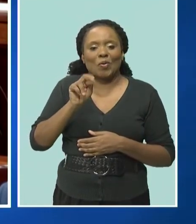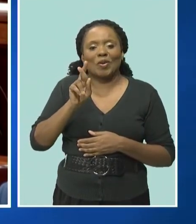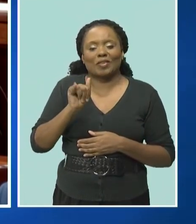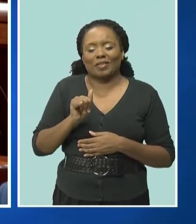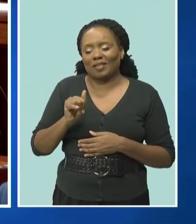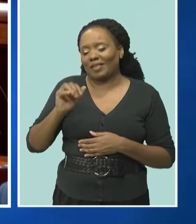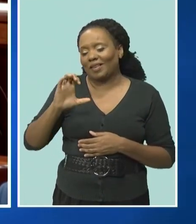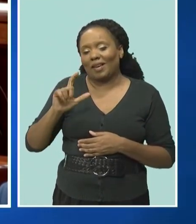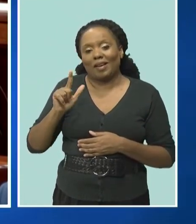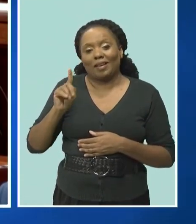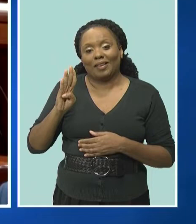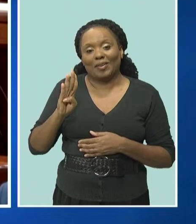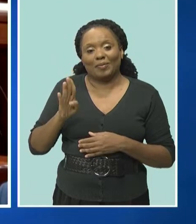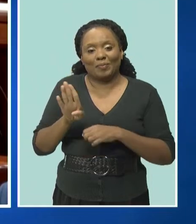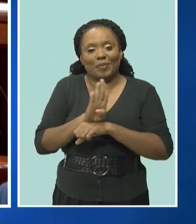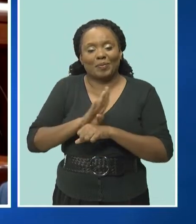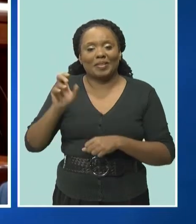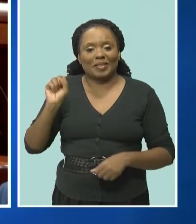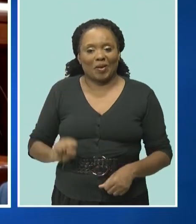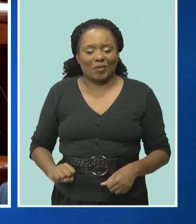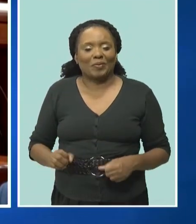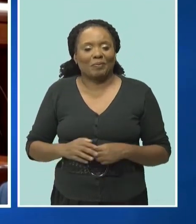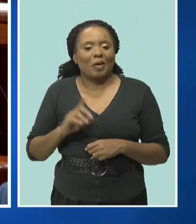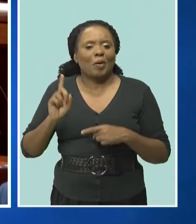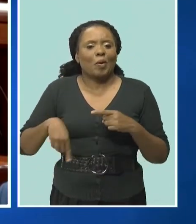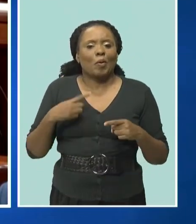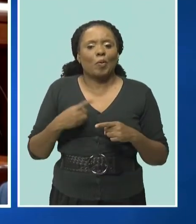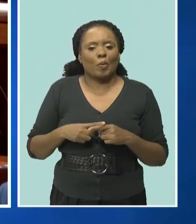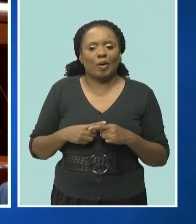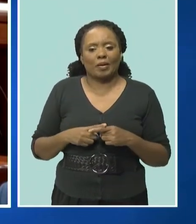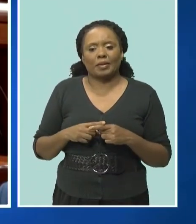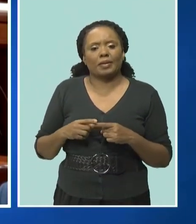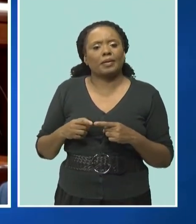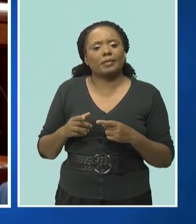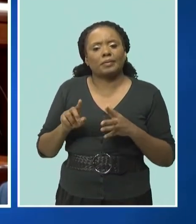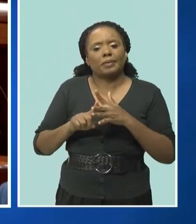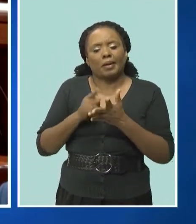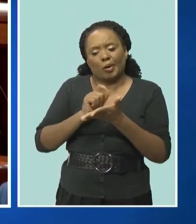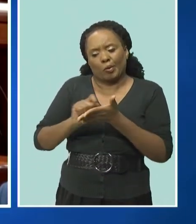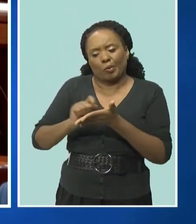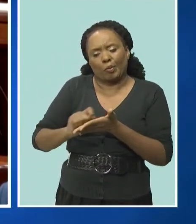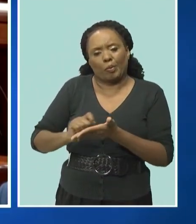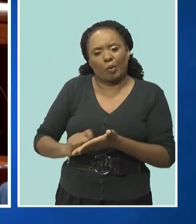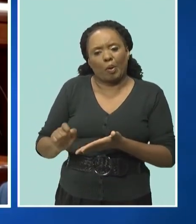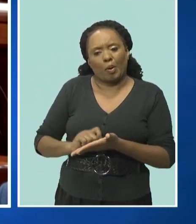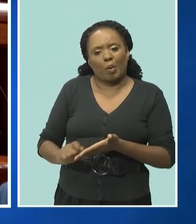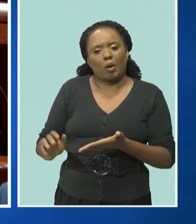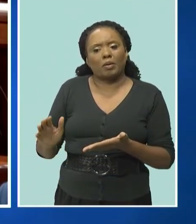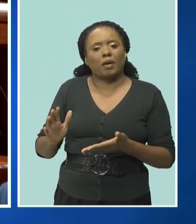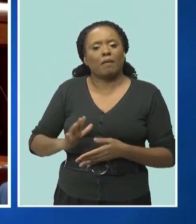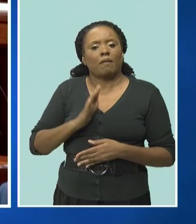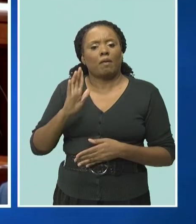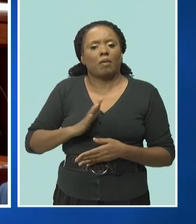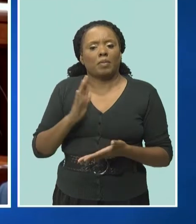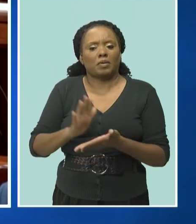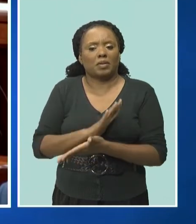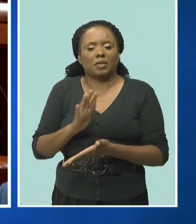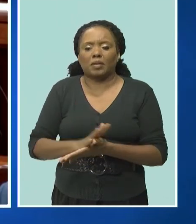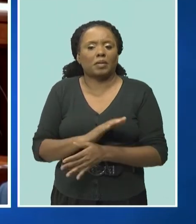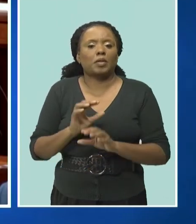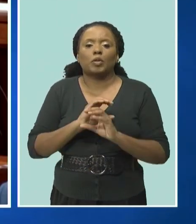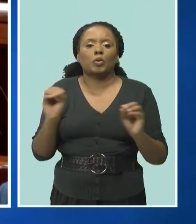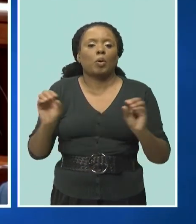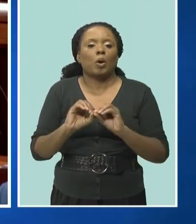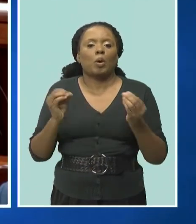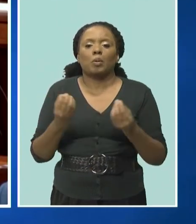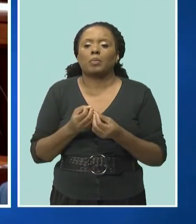time went to prepare the lease, they found out that there was no organization registered named the Rotary